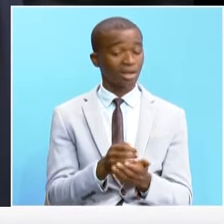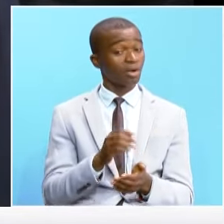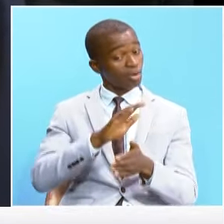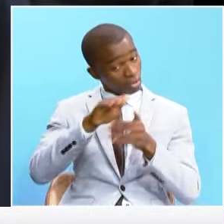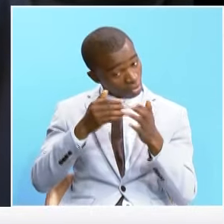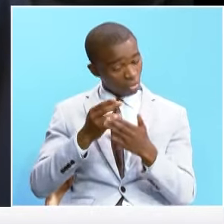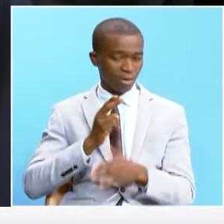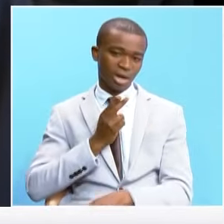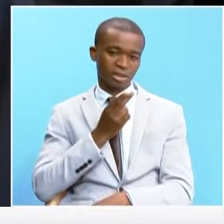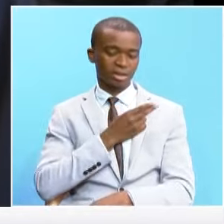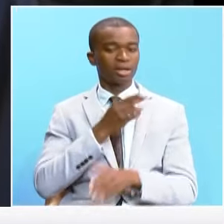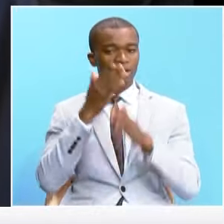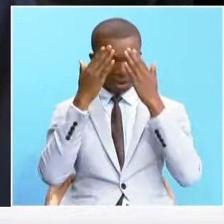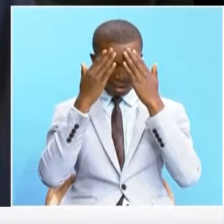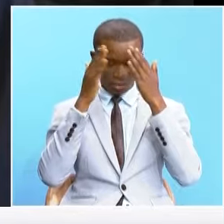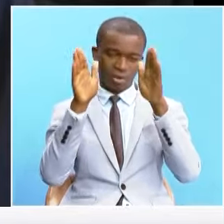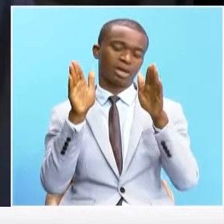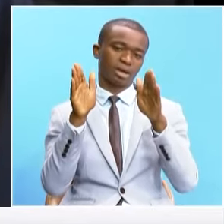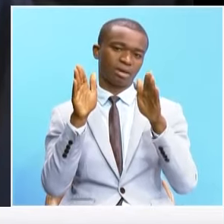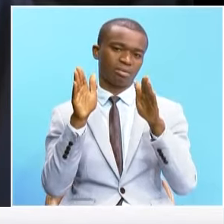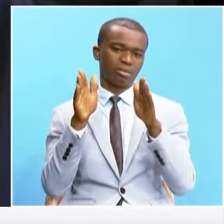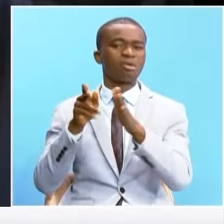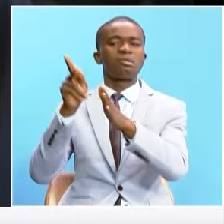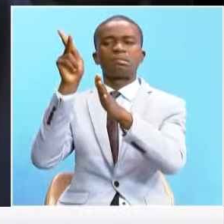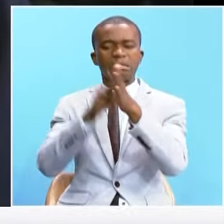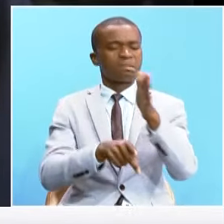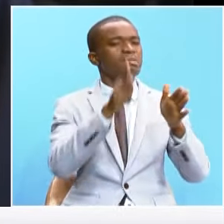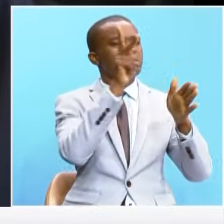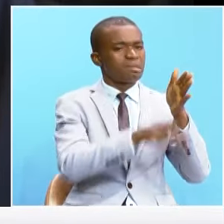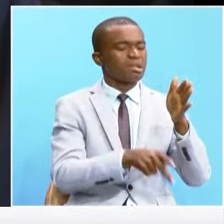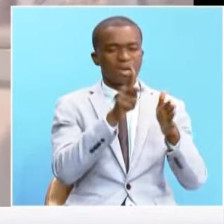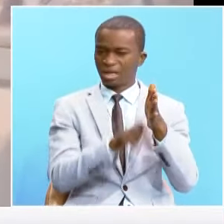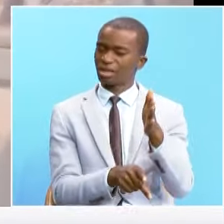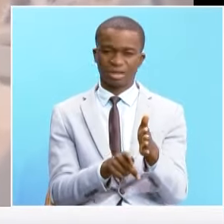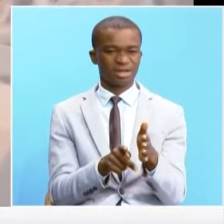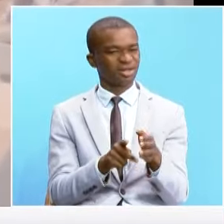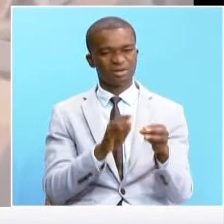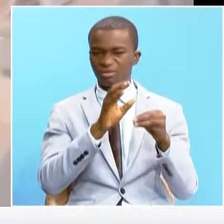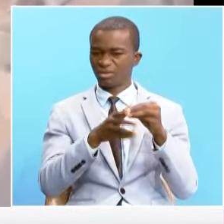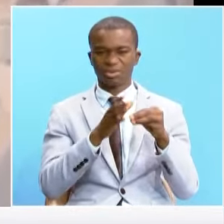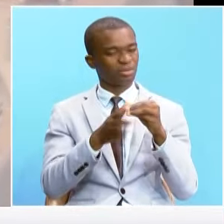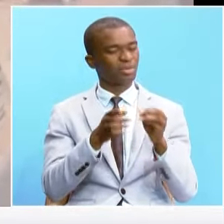of terrorism and violent extremism has continued to